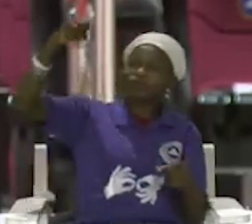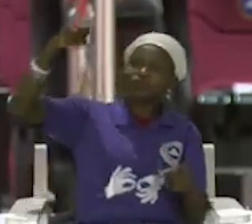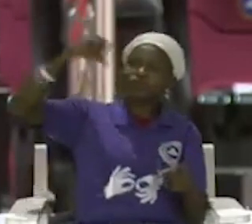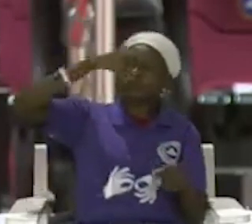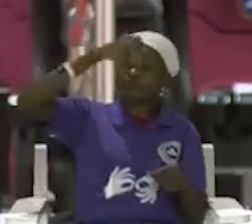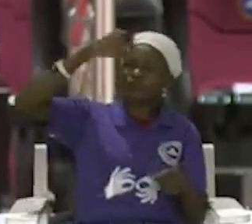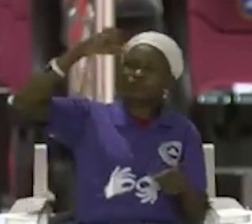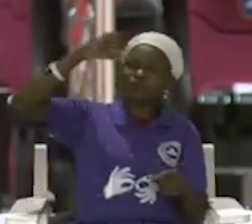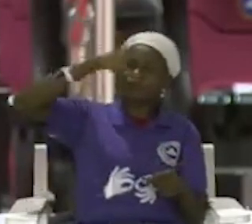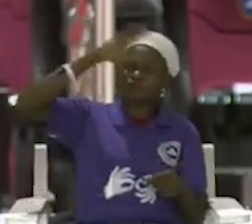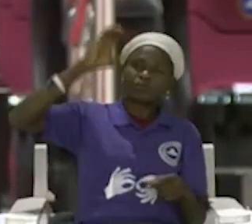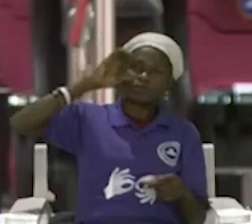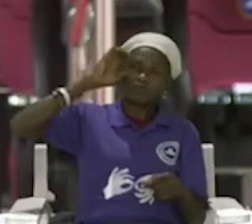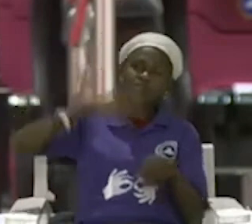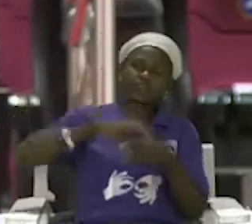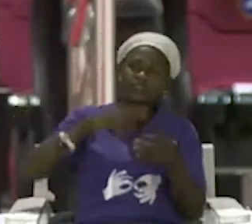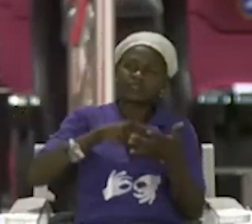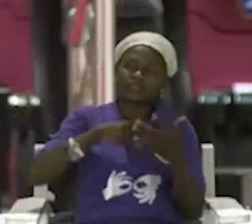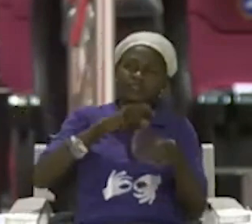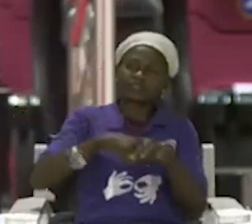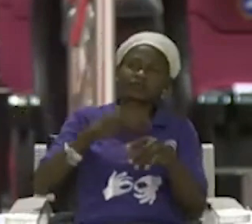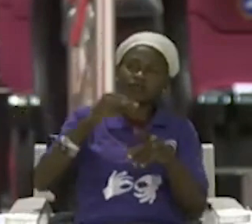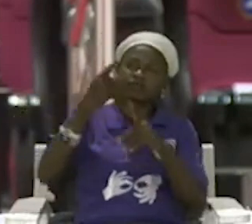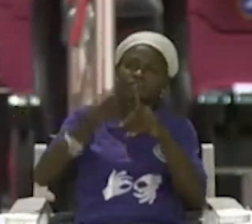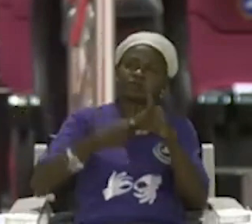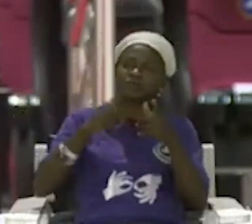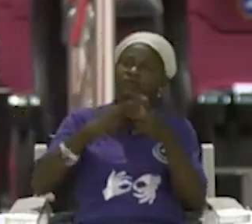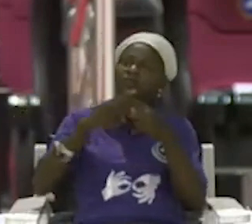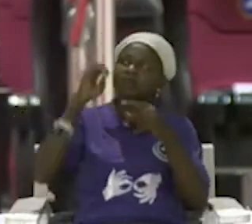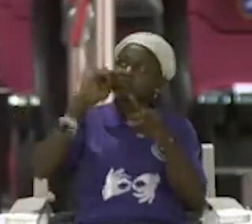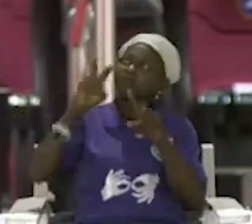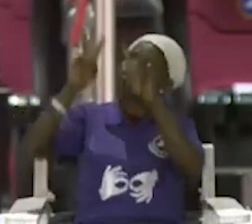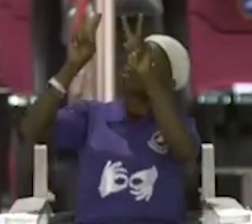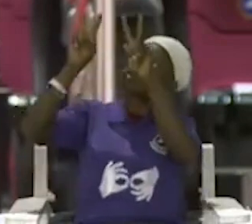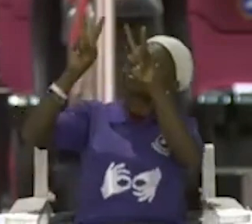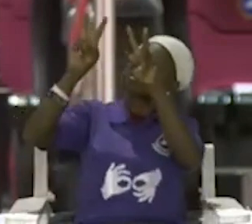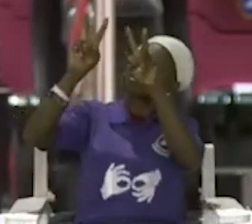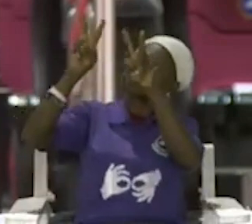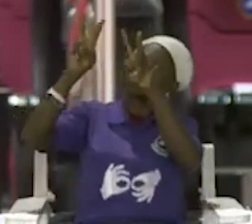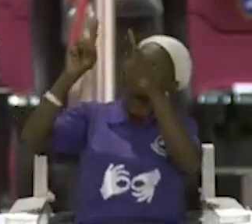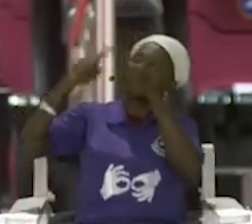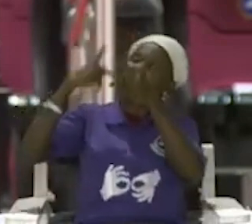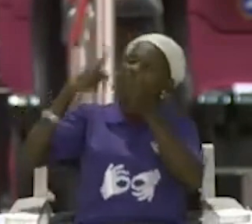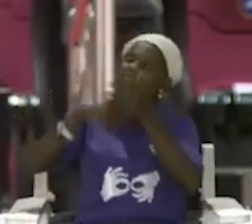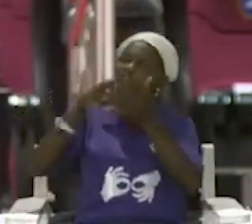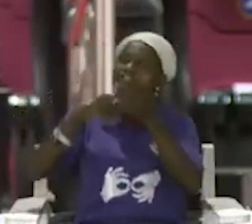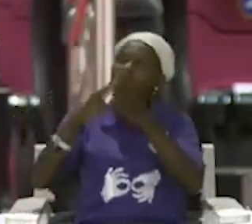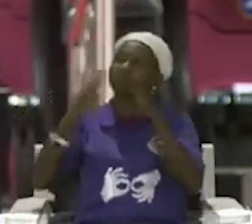month. So I looked up to see this big moon,